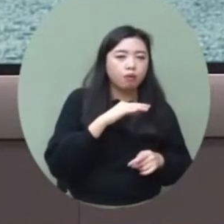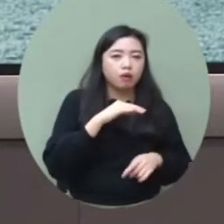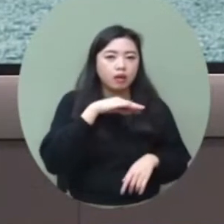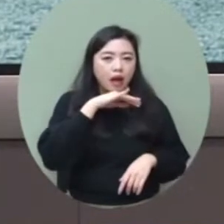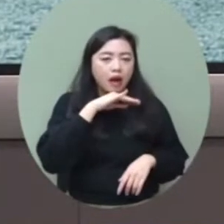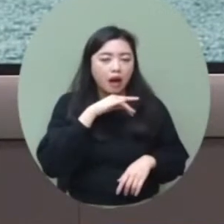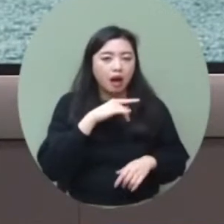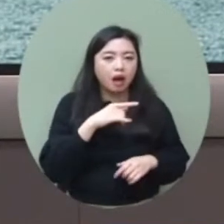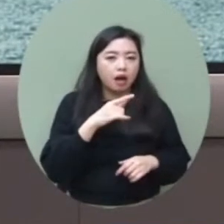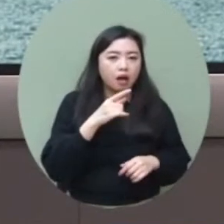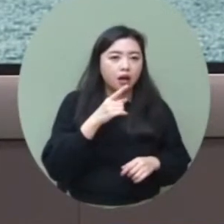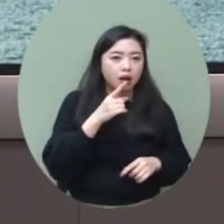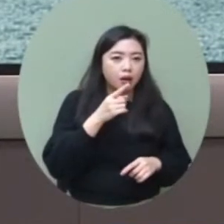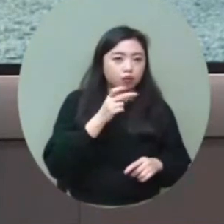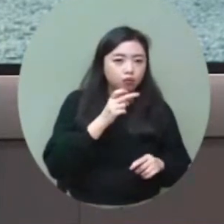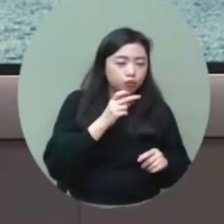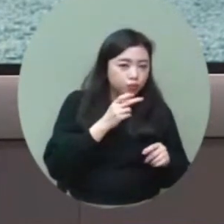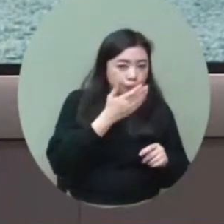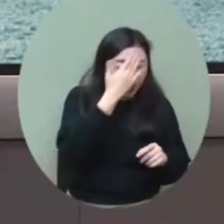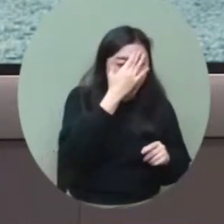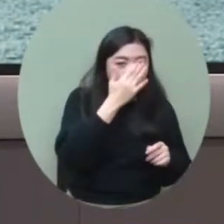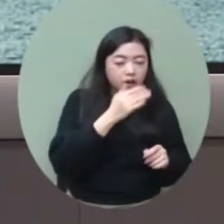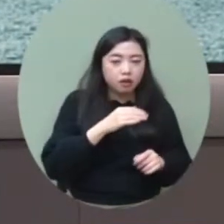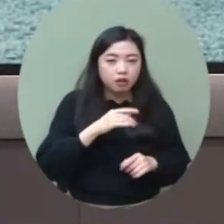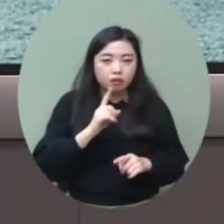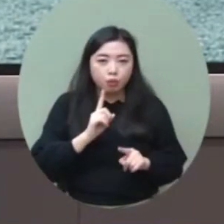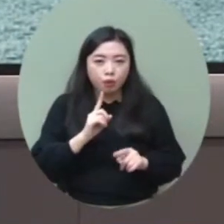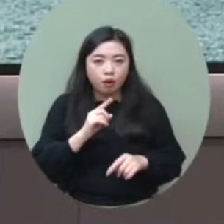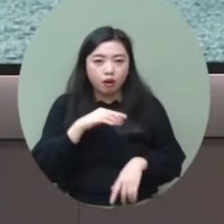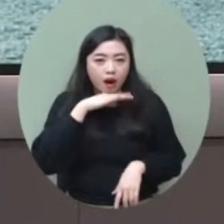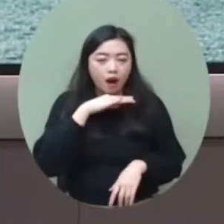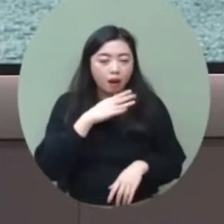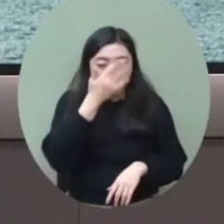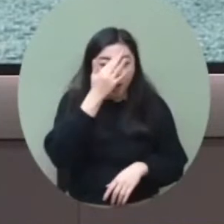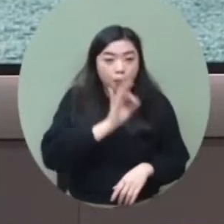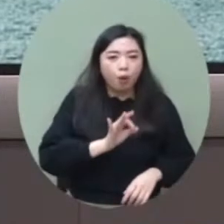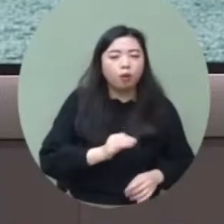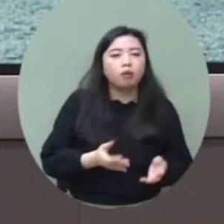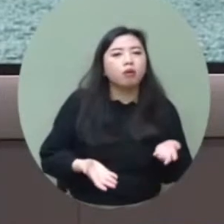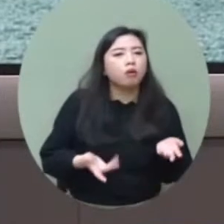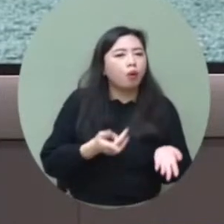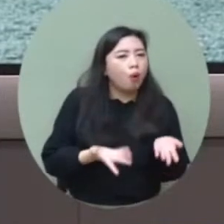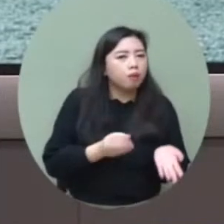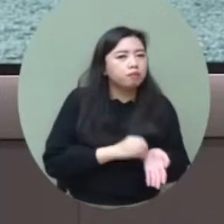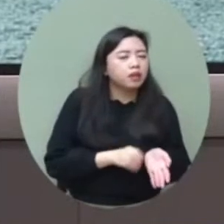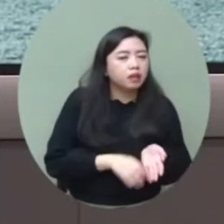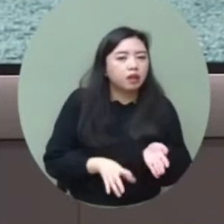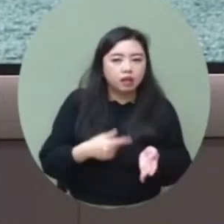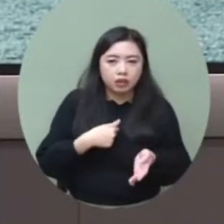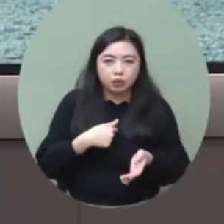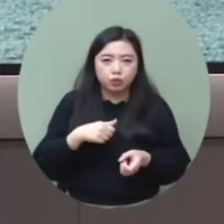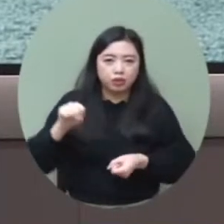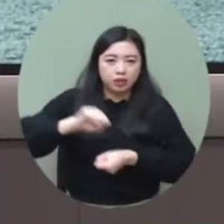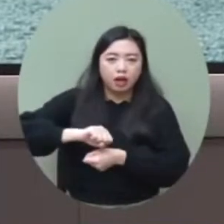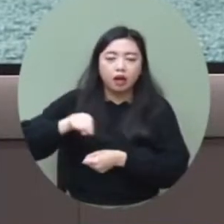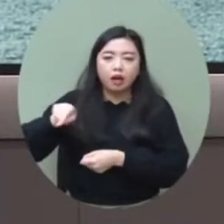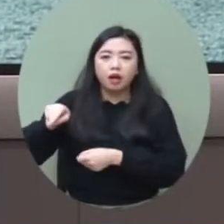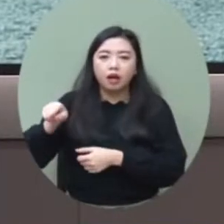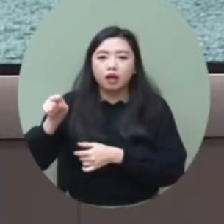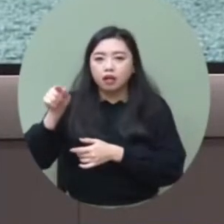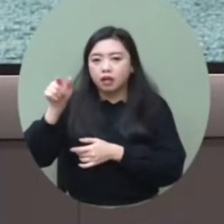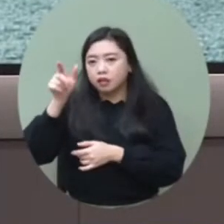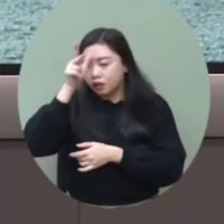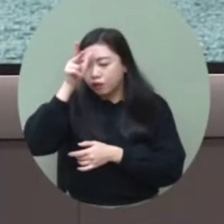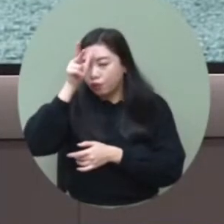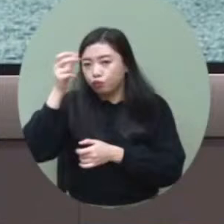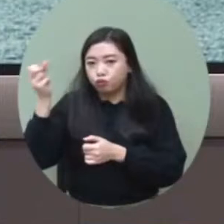rapid antigen tests might give rise to false positive or false negative results. So